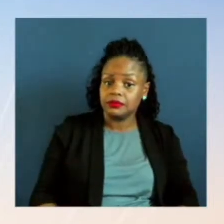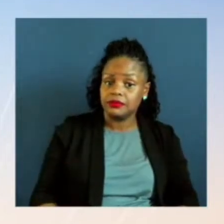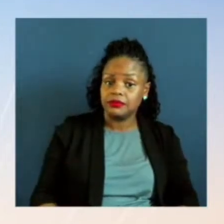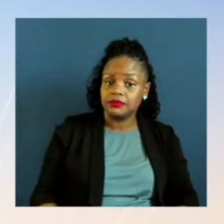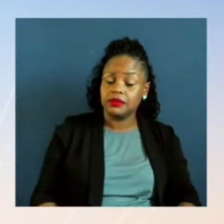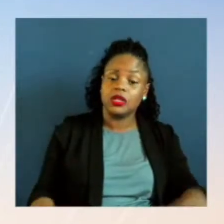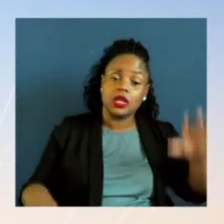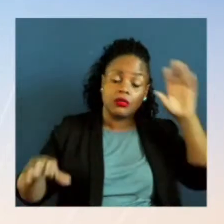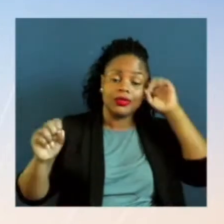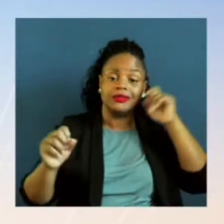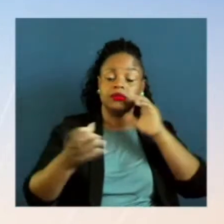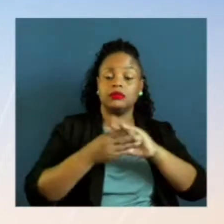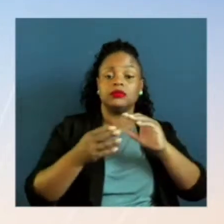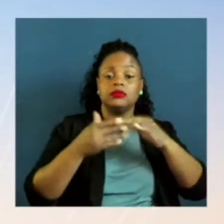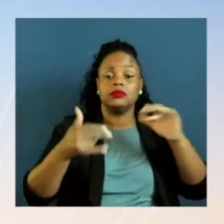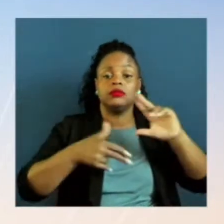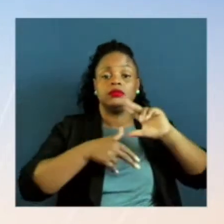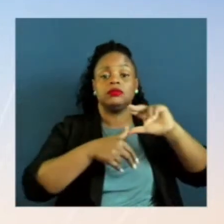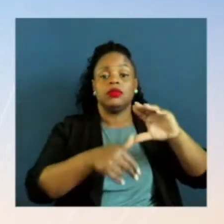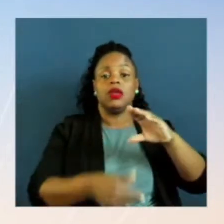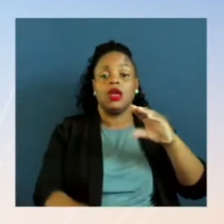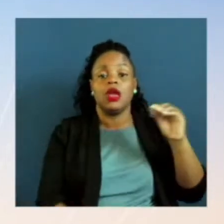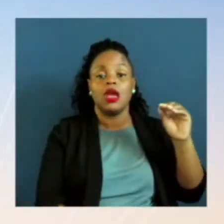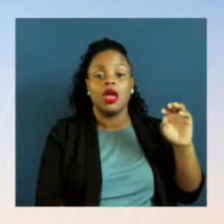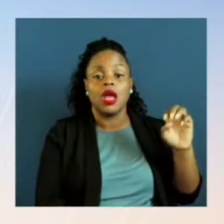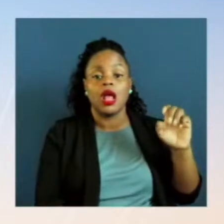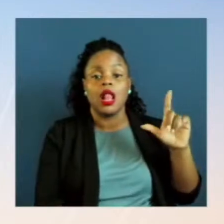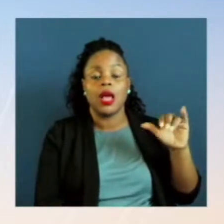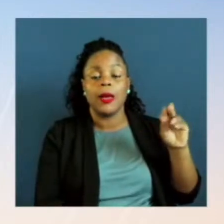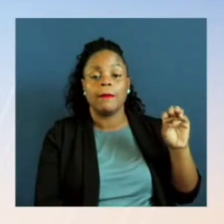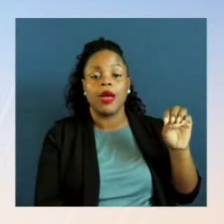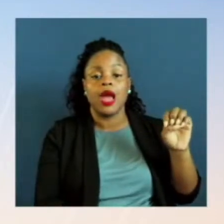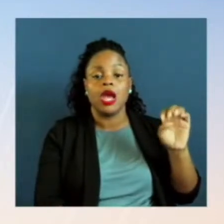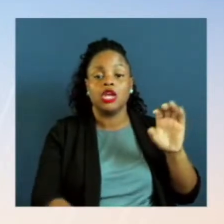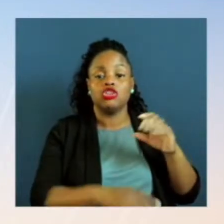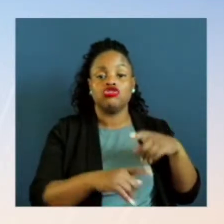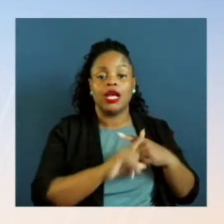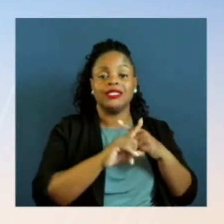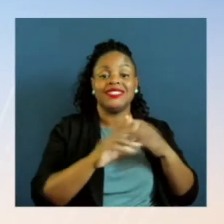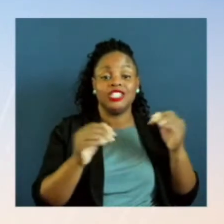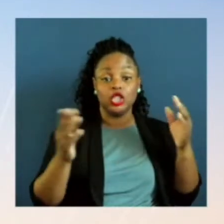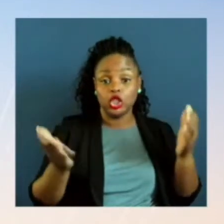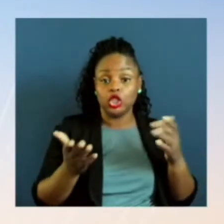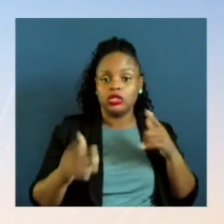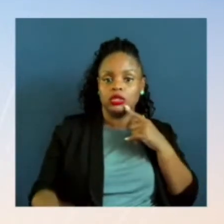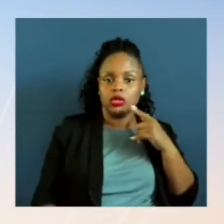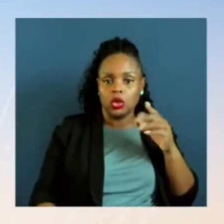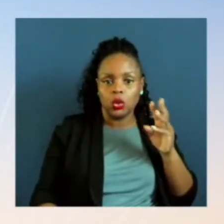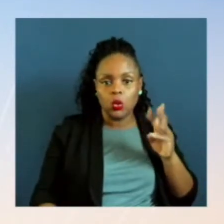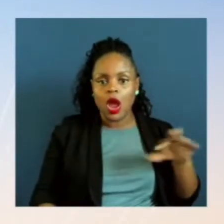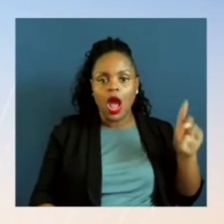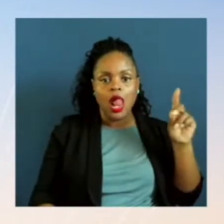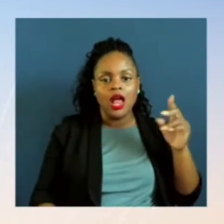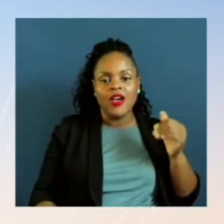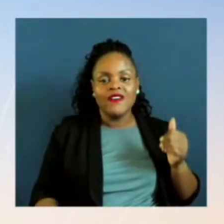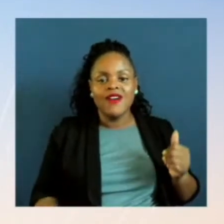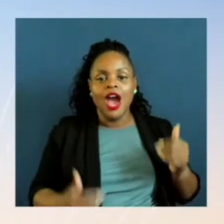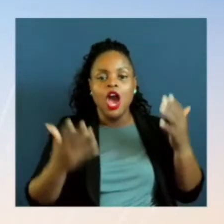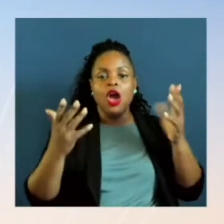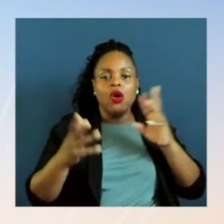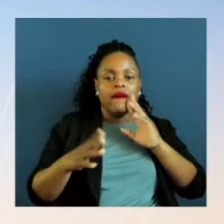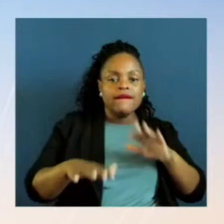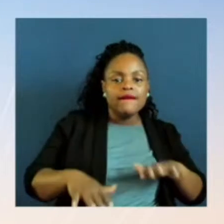is here, and then he went on to talk about the wildfires and the flooding. Has anything in the recent, that recent